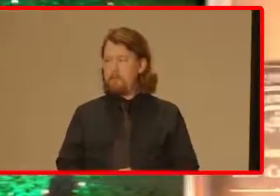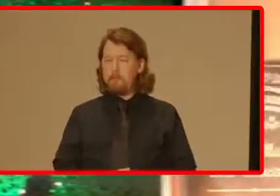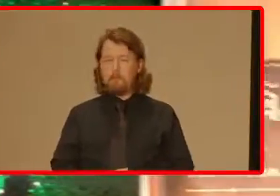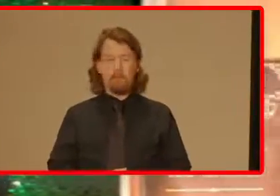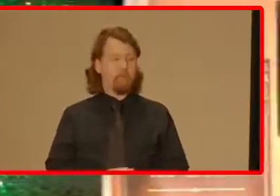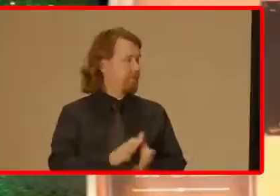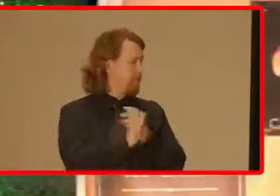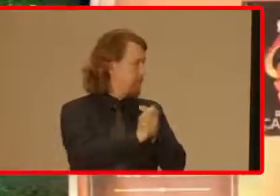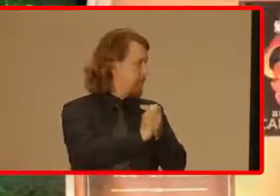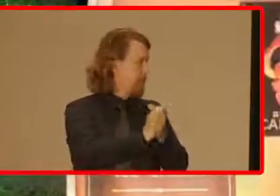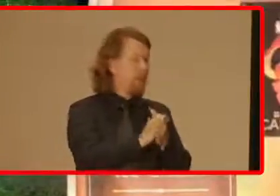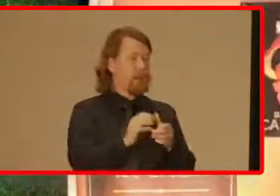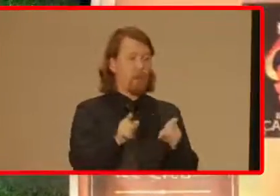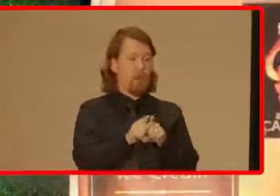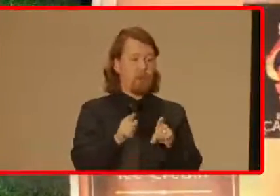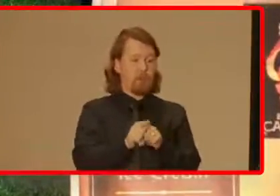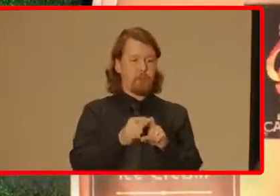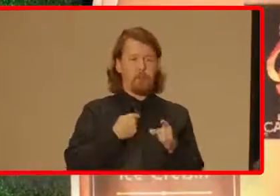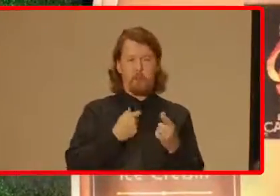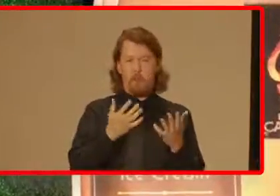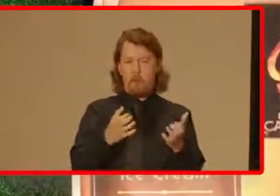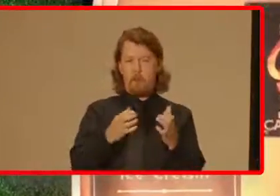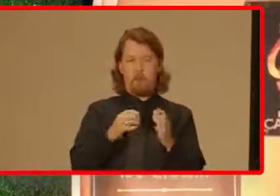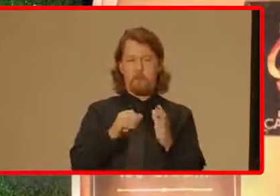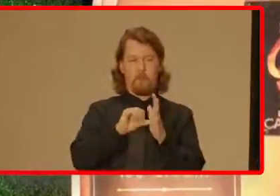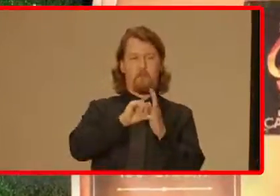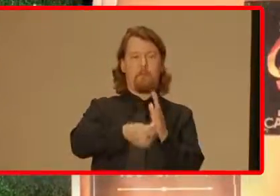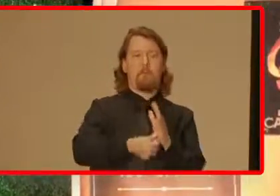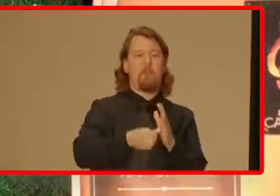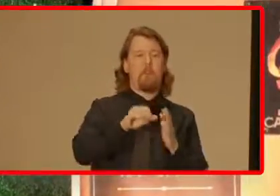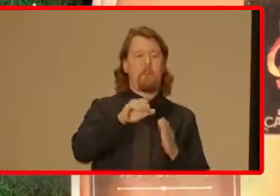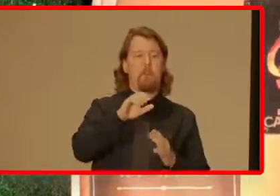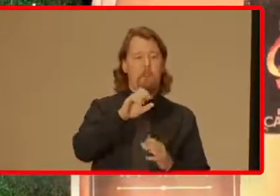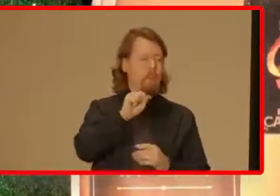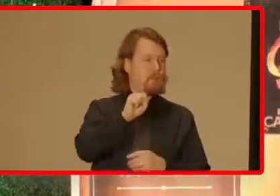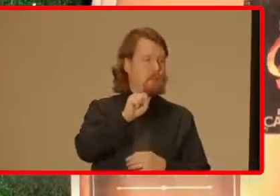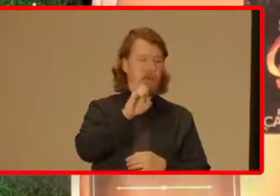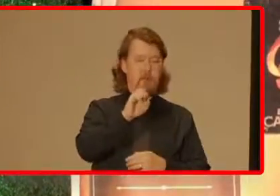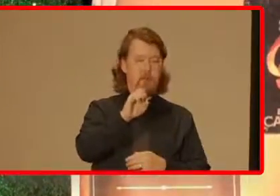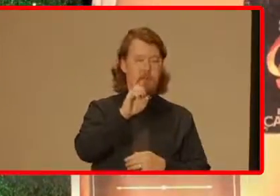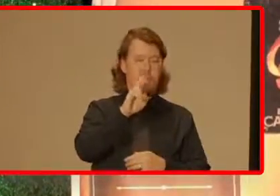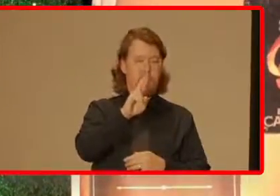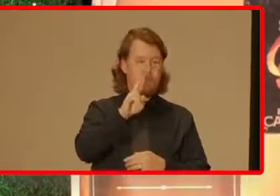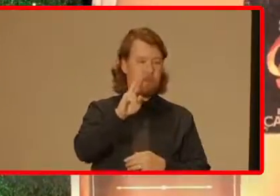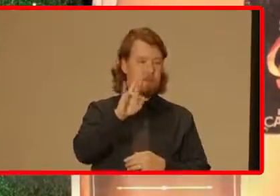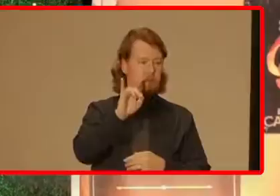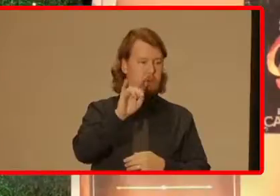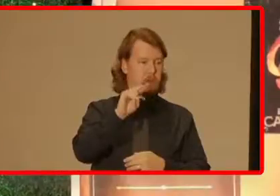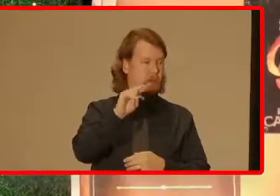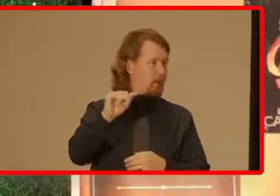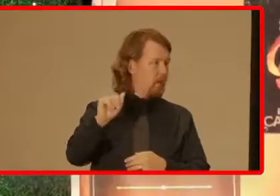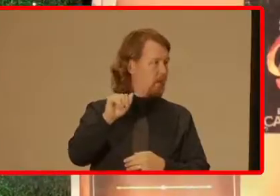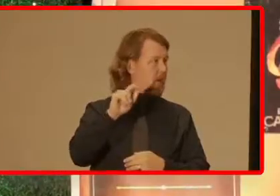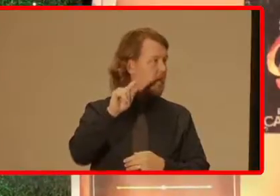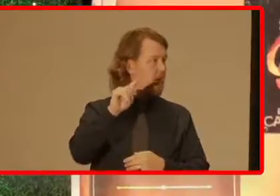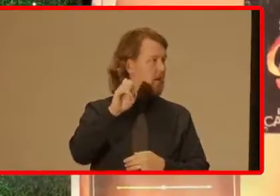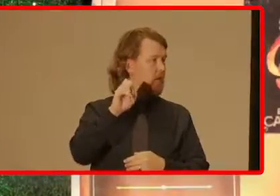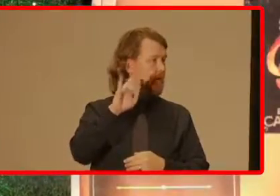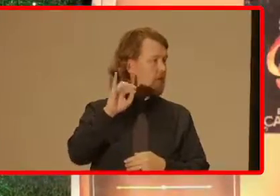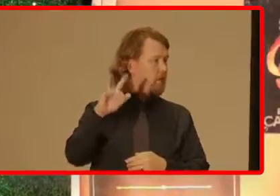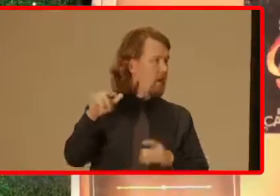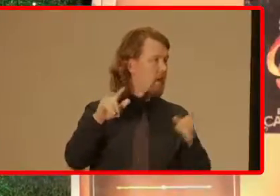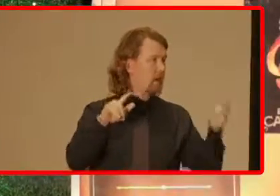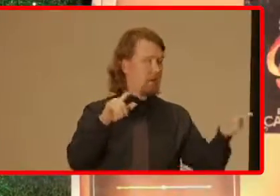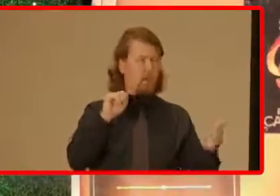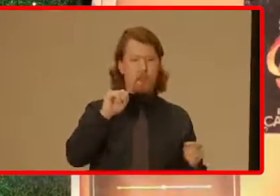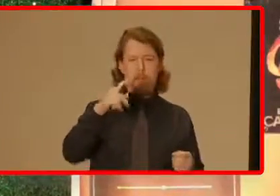Congratulations. I also would like to highlight Serena Terrell. Serena, are you? There you are. She's an APD customer who began